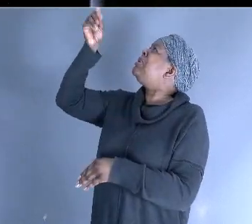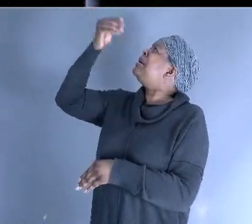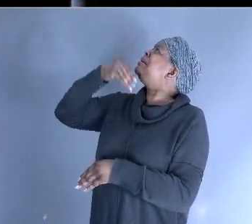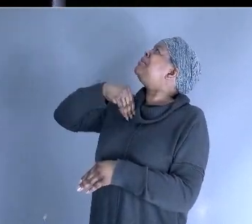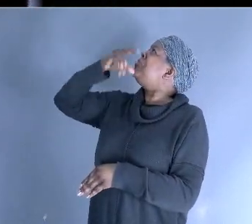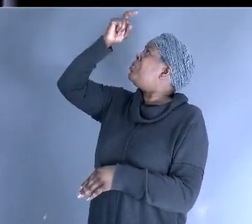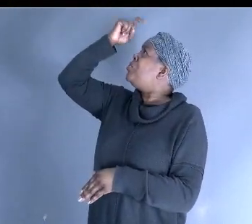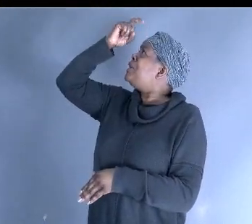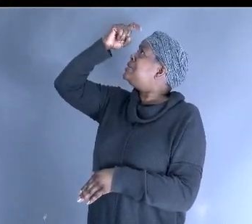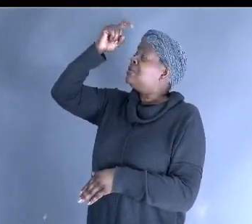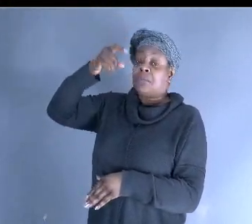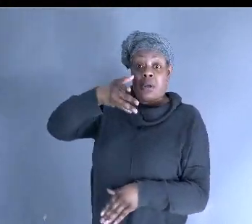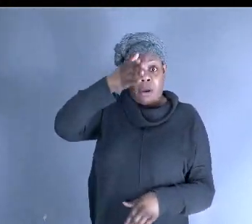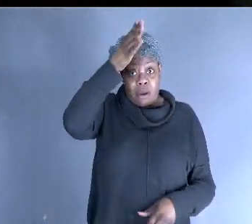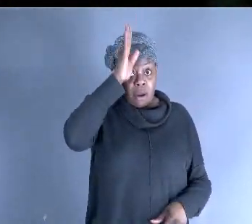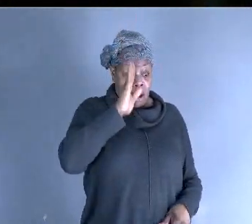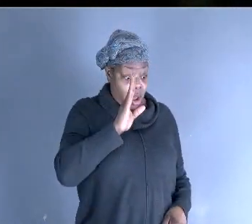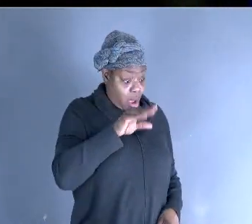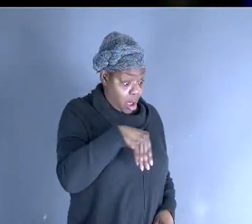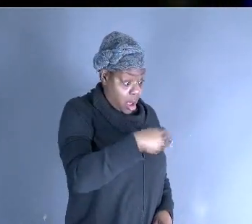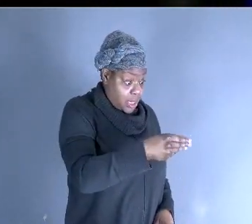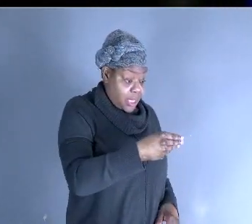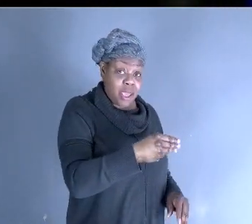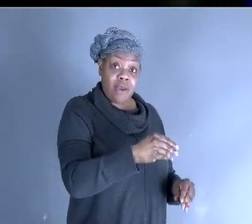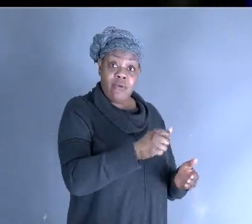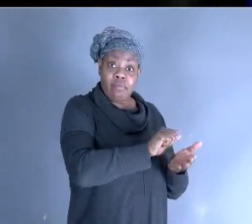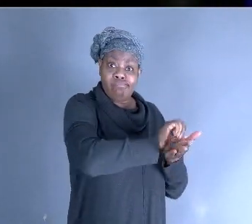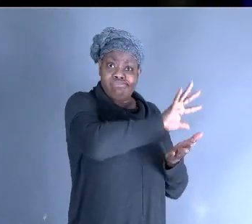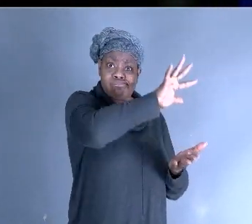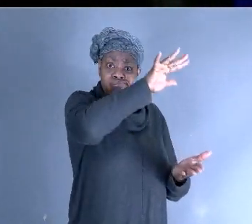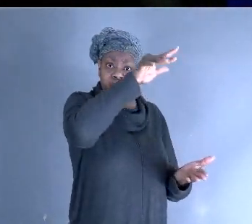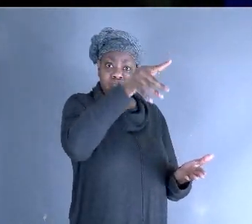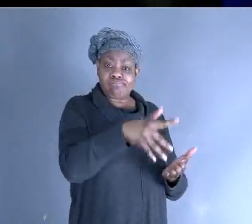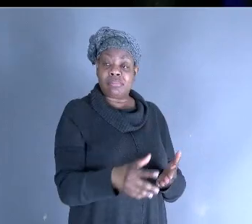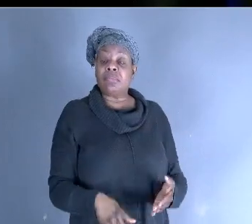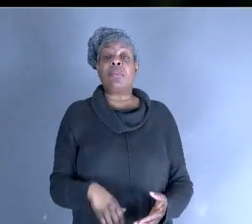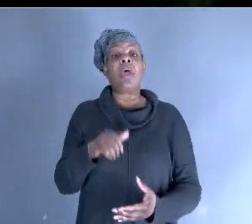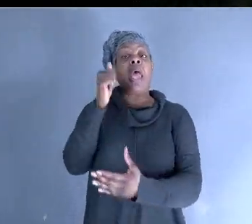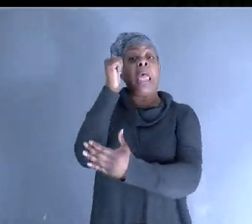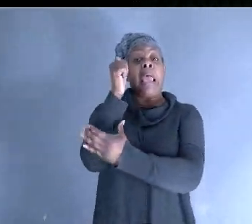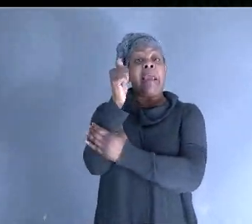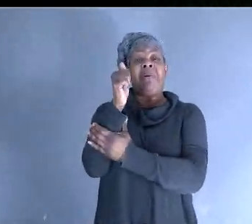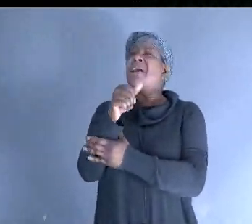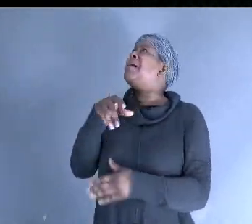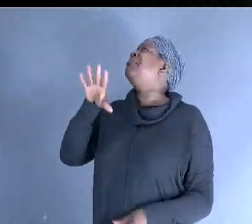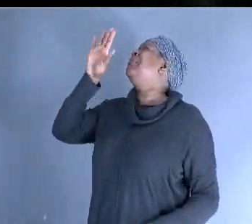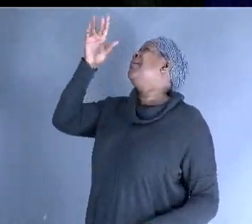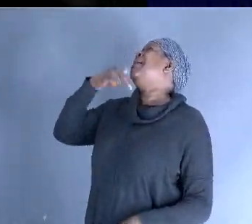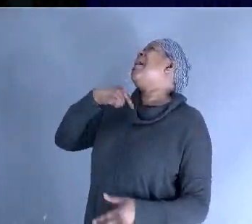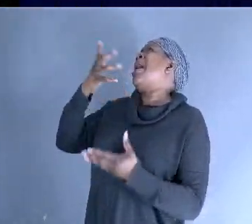Abraham asked for a son, And the Lord made him the father of many nations.